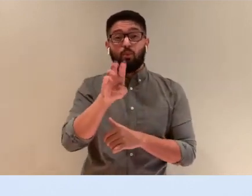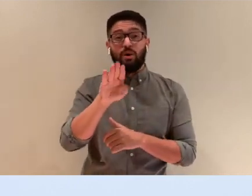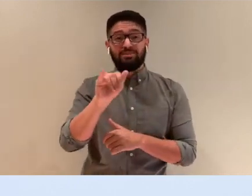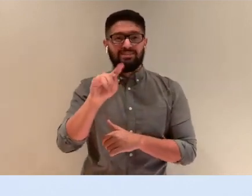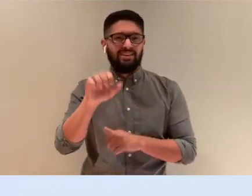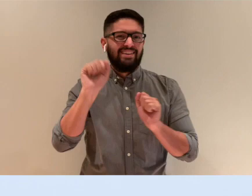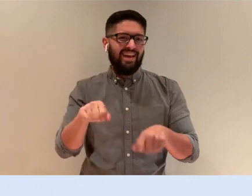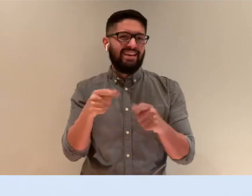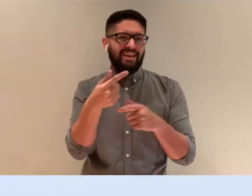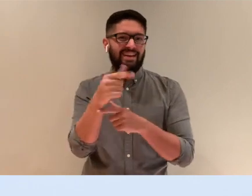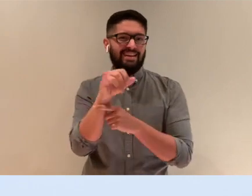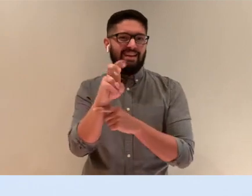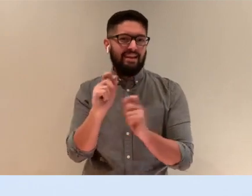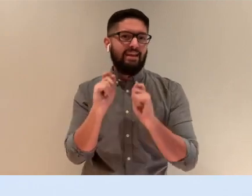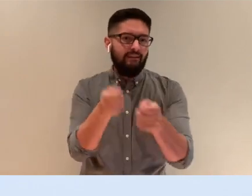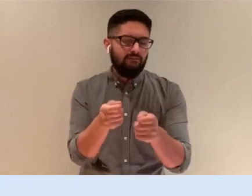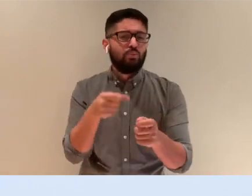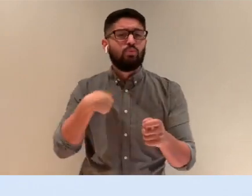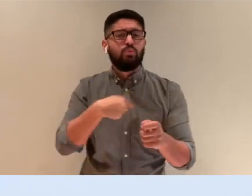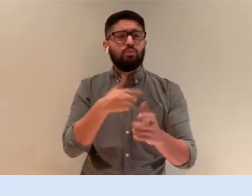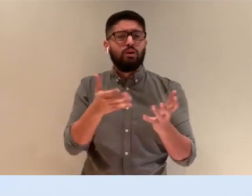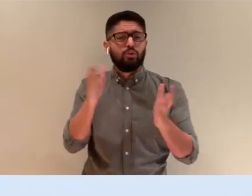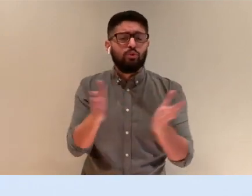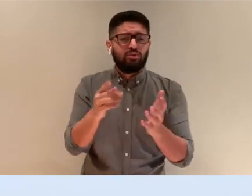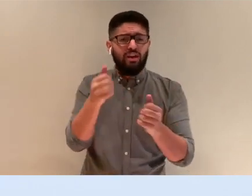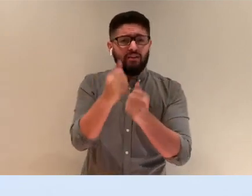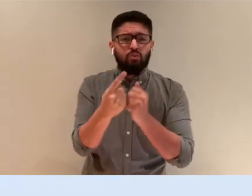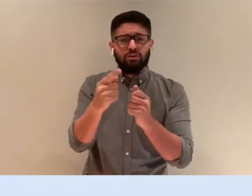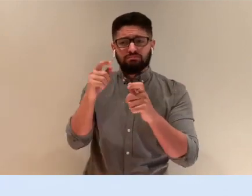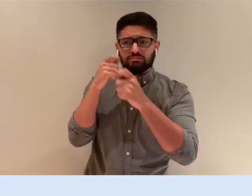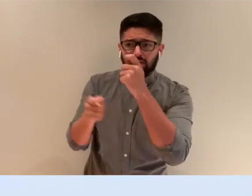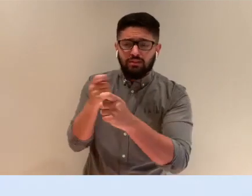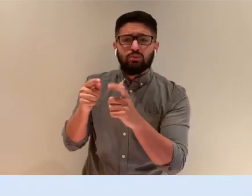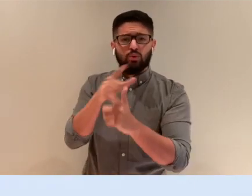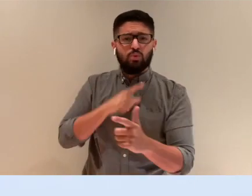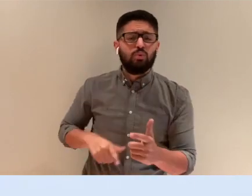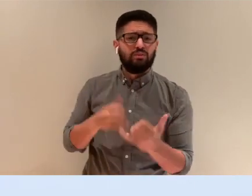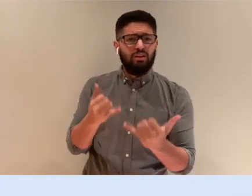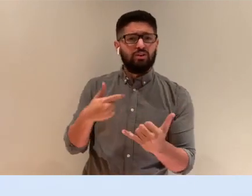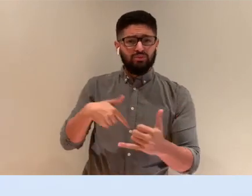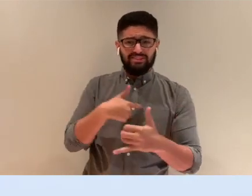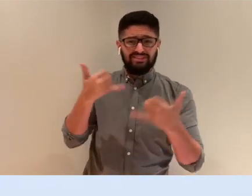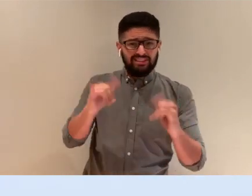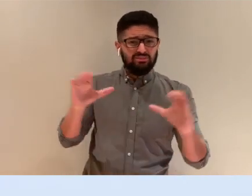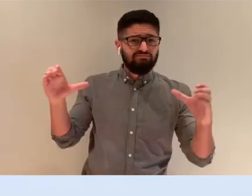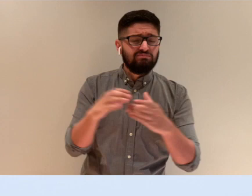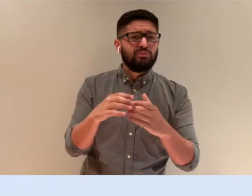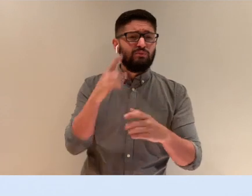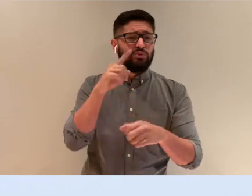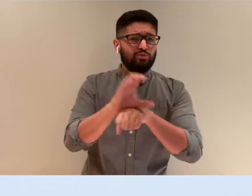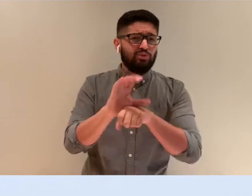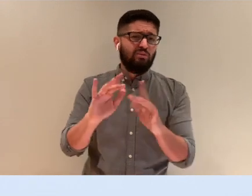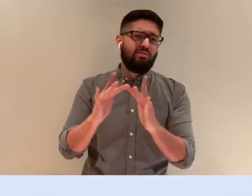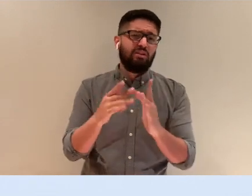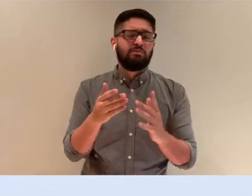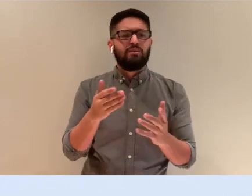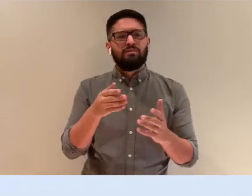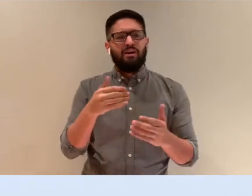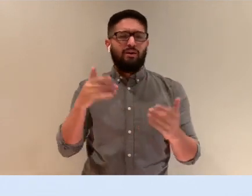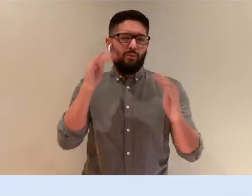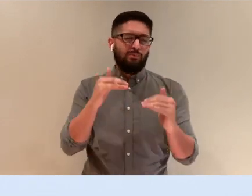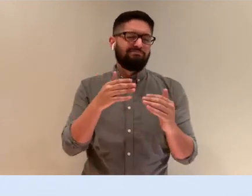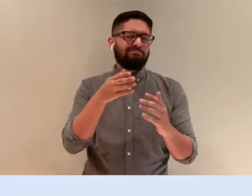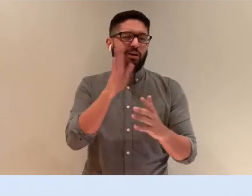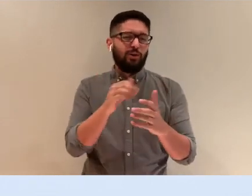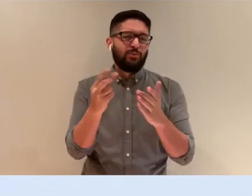same website, you can click to give online. We want to encourage everyone to give faithfully to the Lord during this time because we're still meeting together for church here online. And so